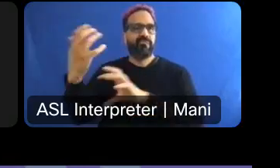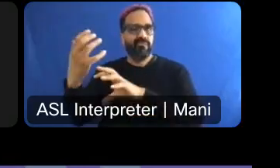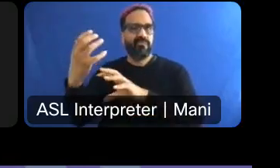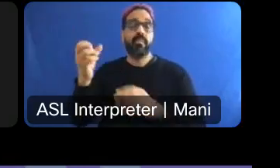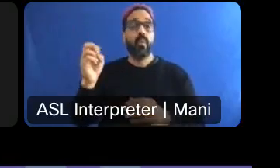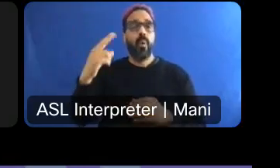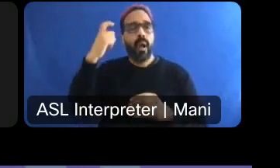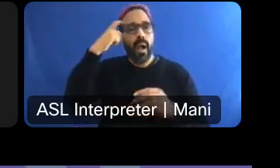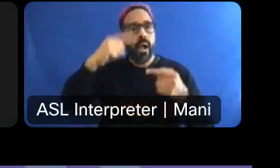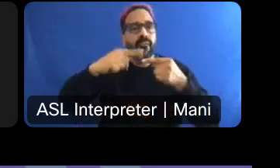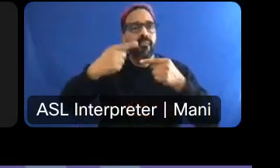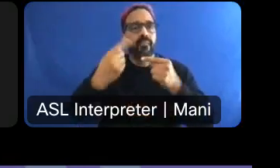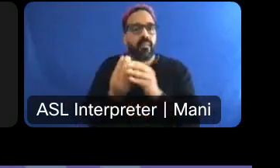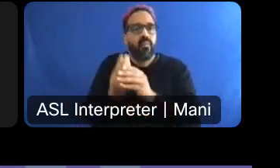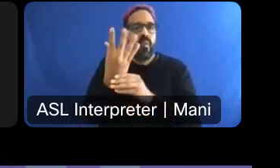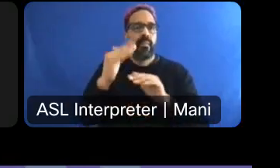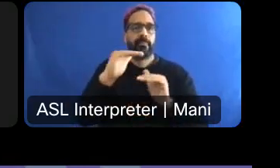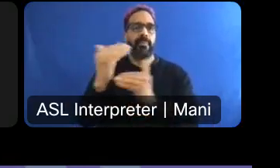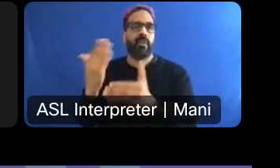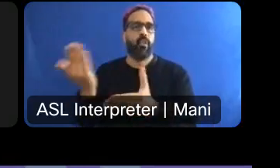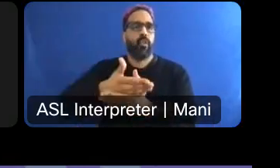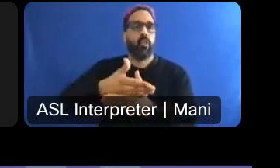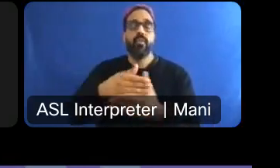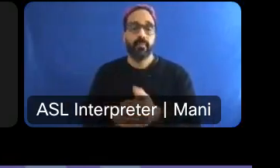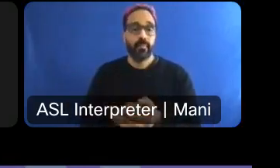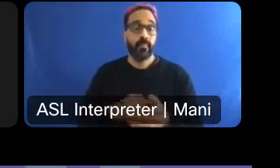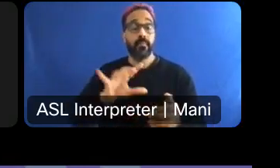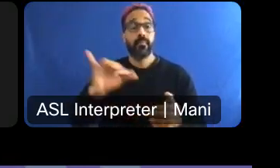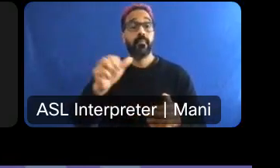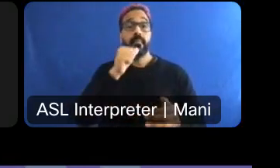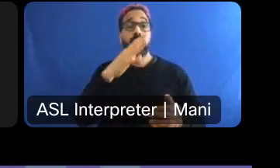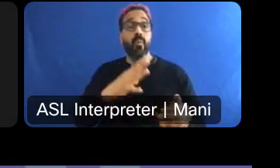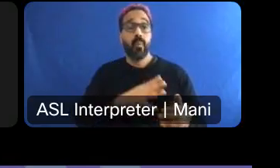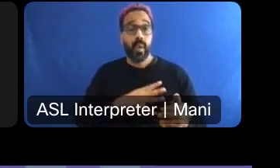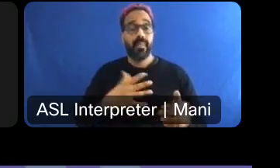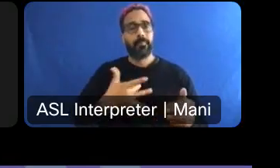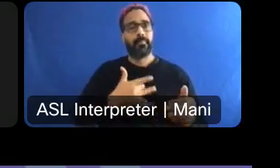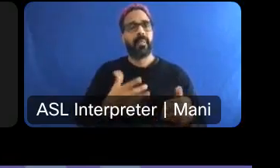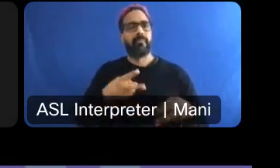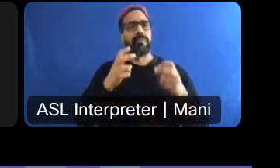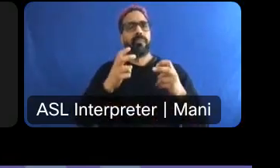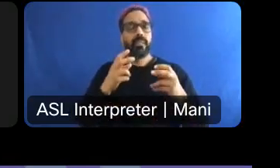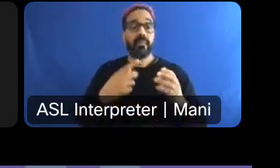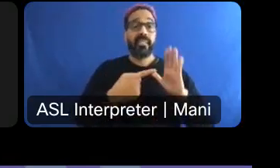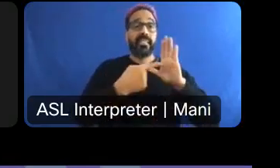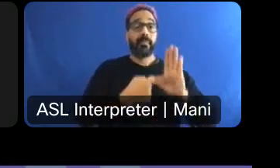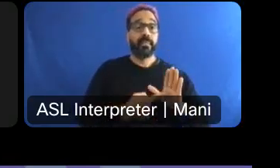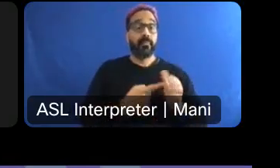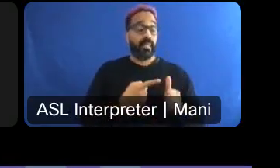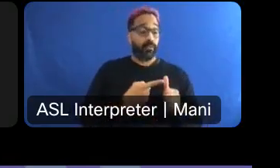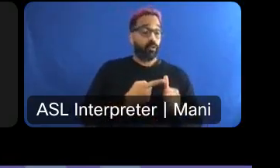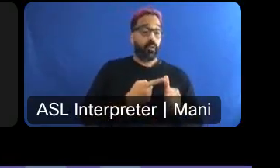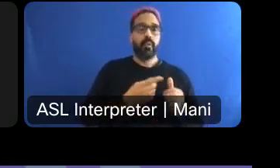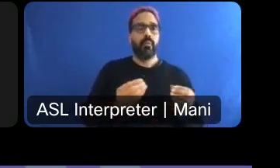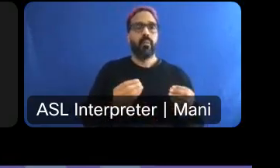Women were also presented with significantly more initial symptoms than men, and were also more prone to